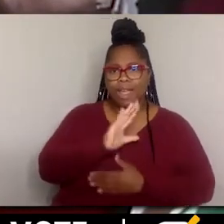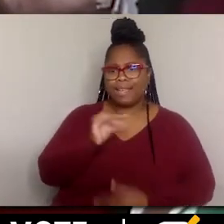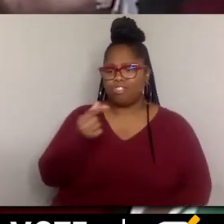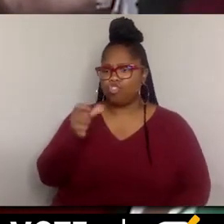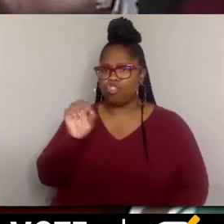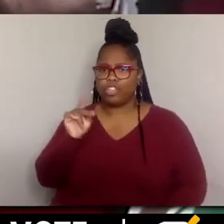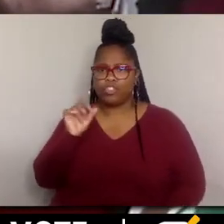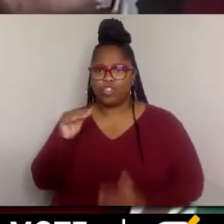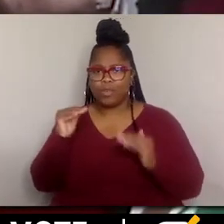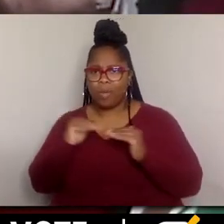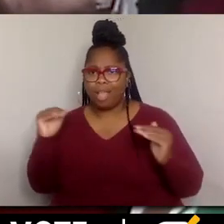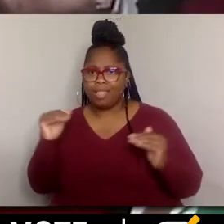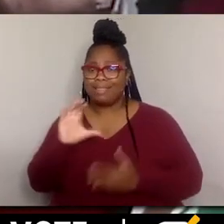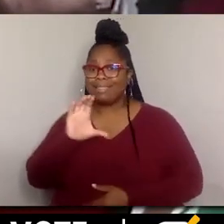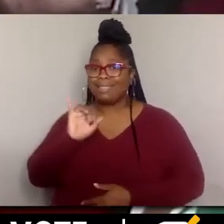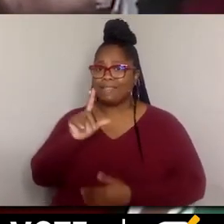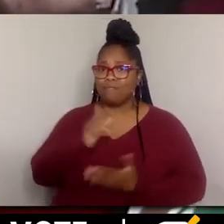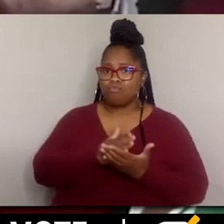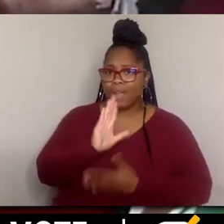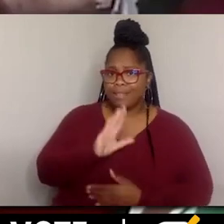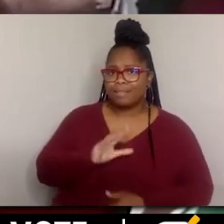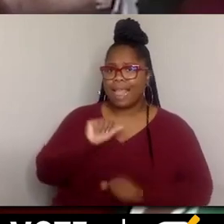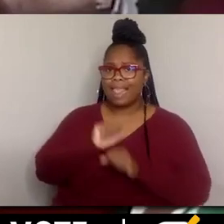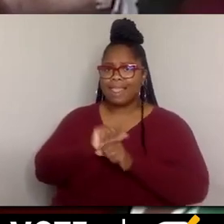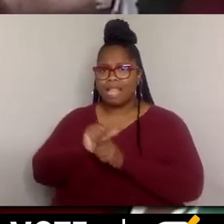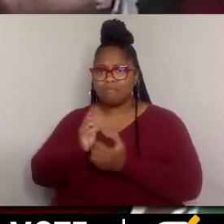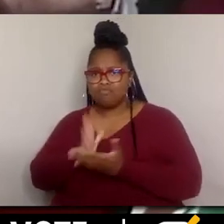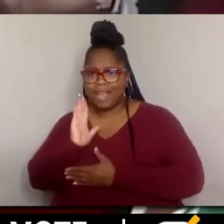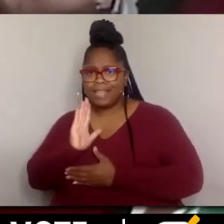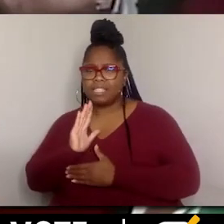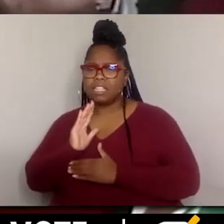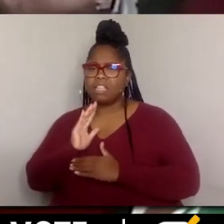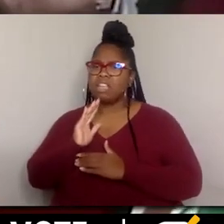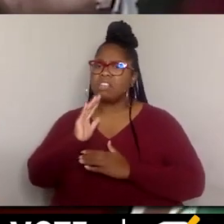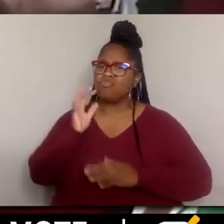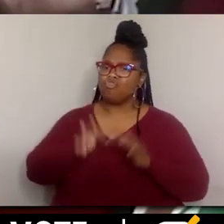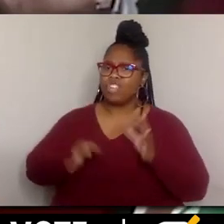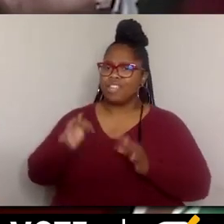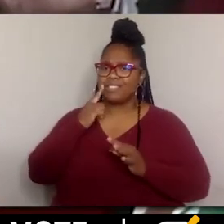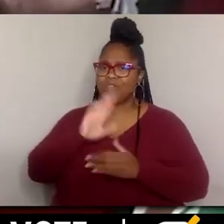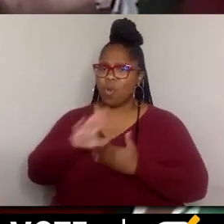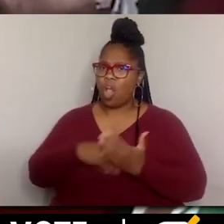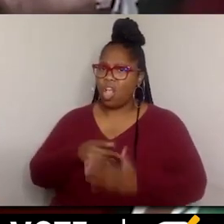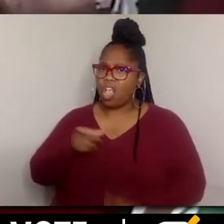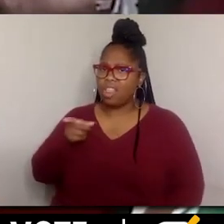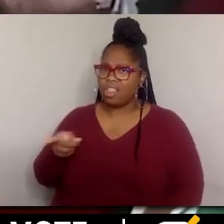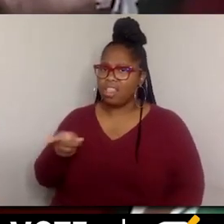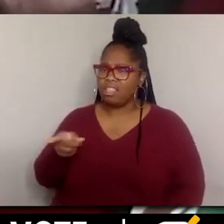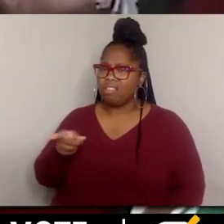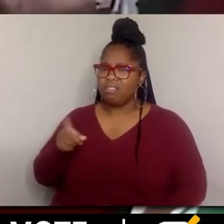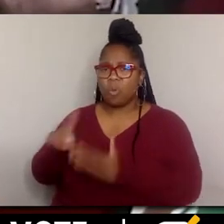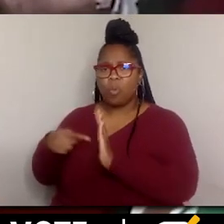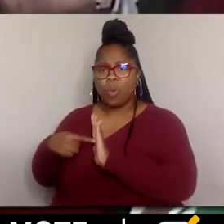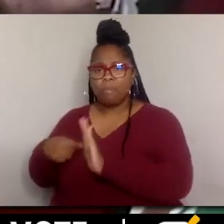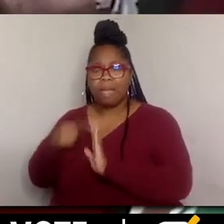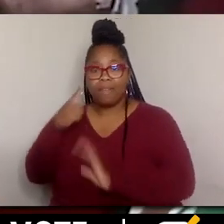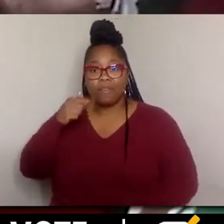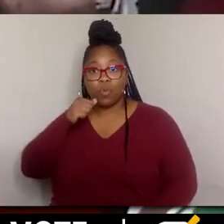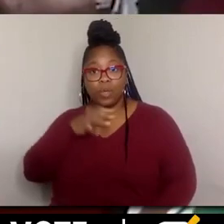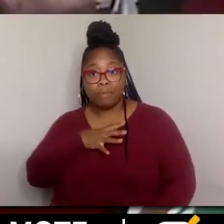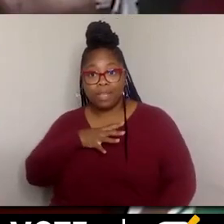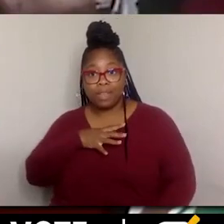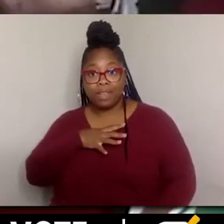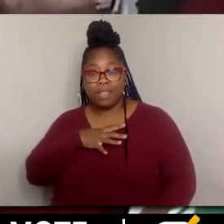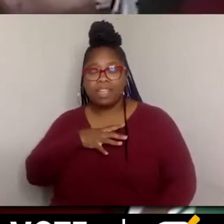rights, labor rights, and justice for all. She was a role model for women and